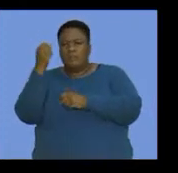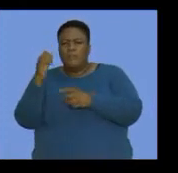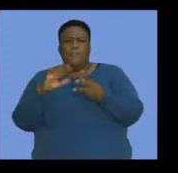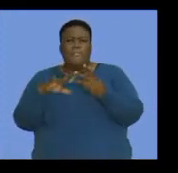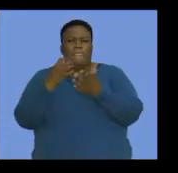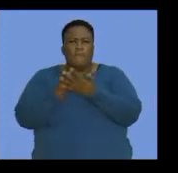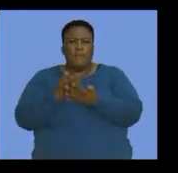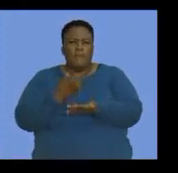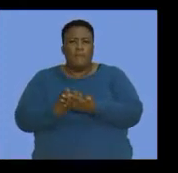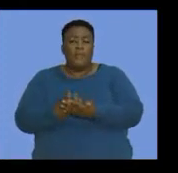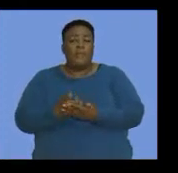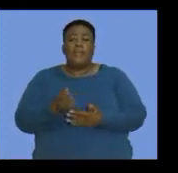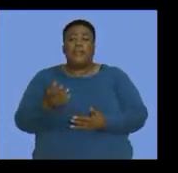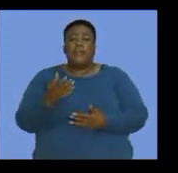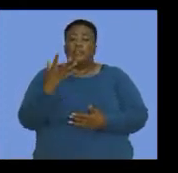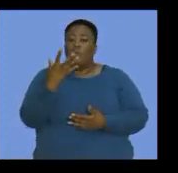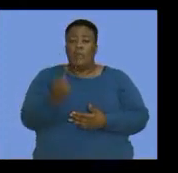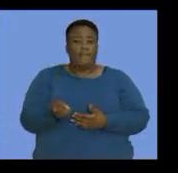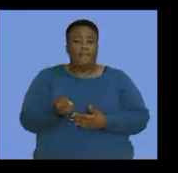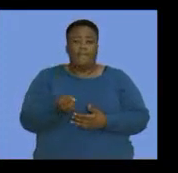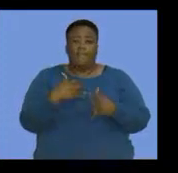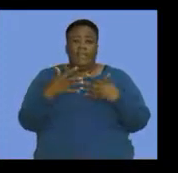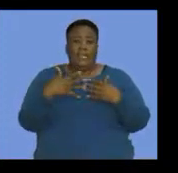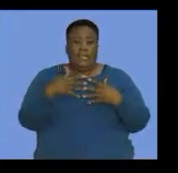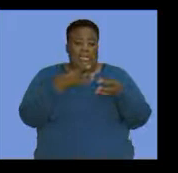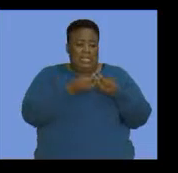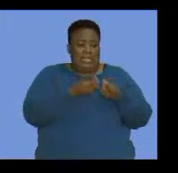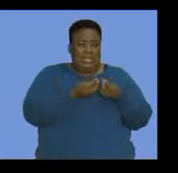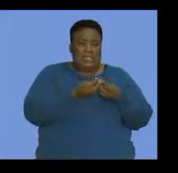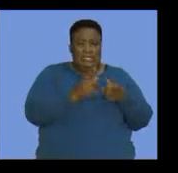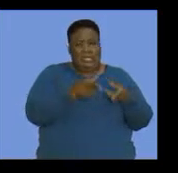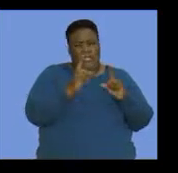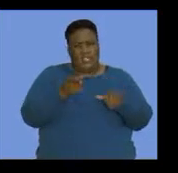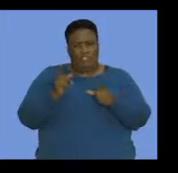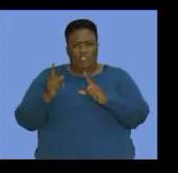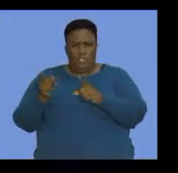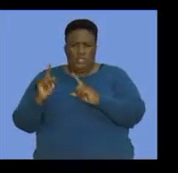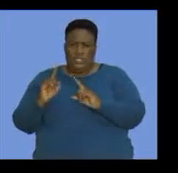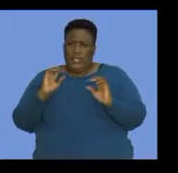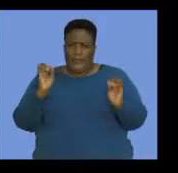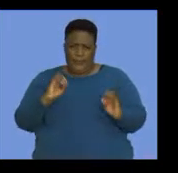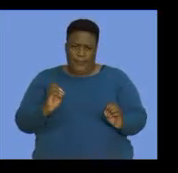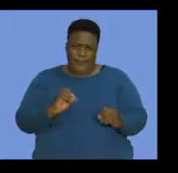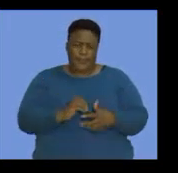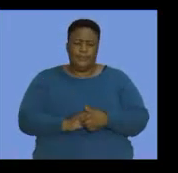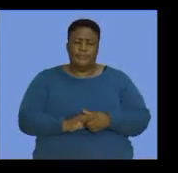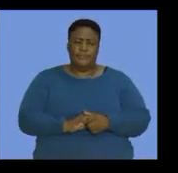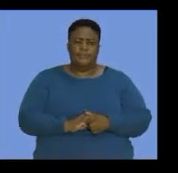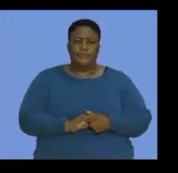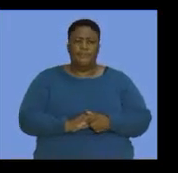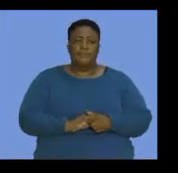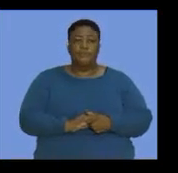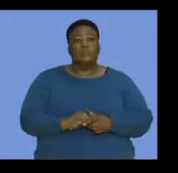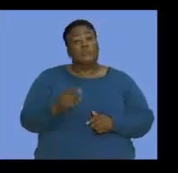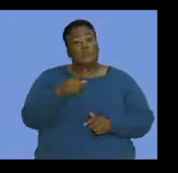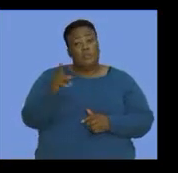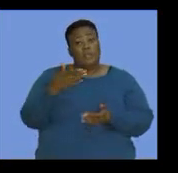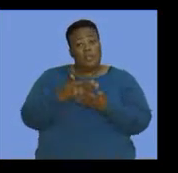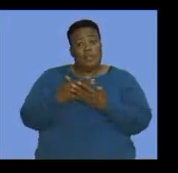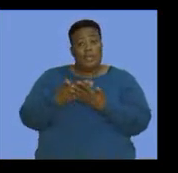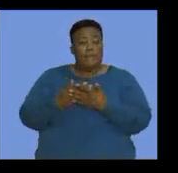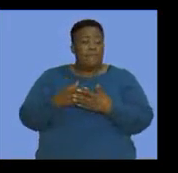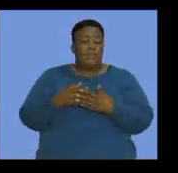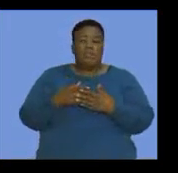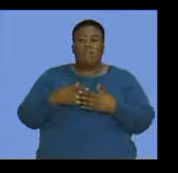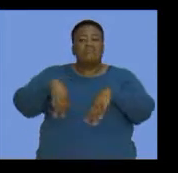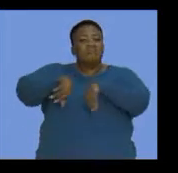or economically, and do not have any of those properties mentioned early on when we discussed the hazardous waste. These generally